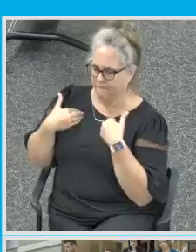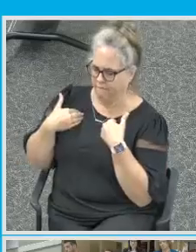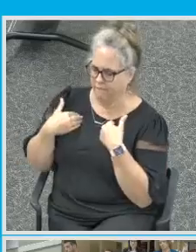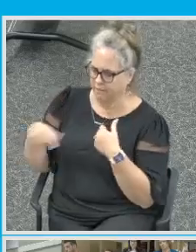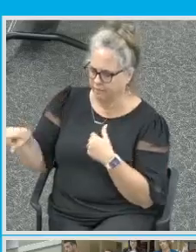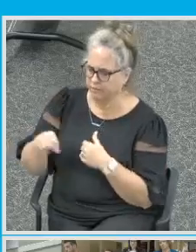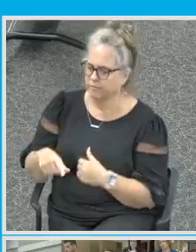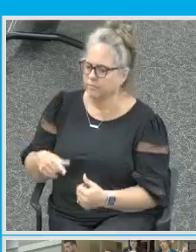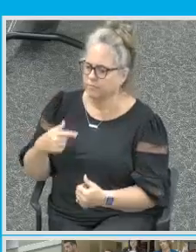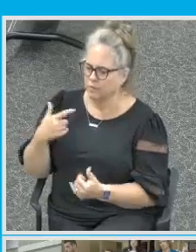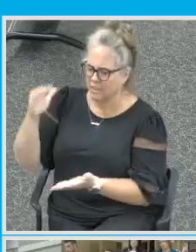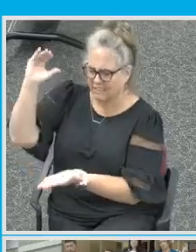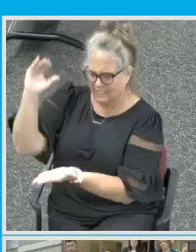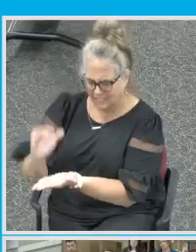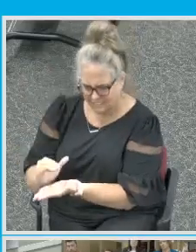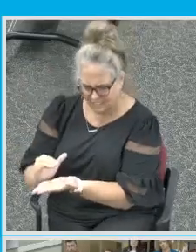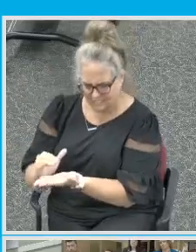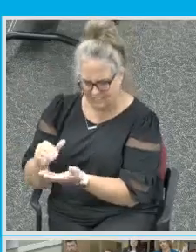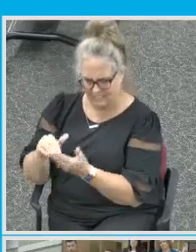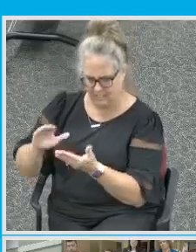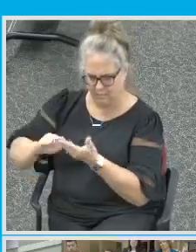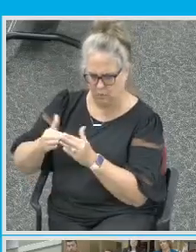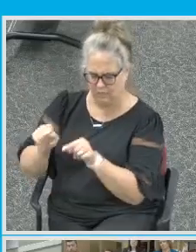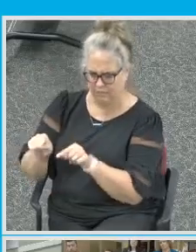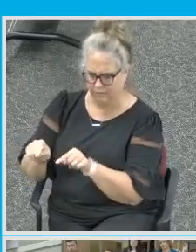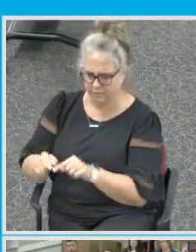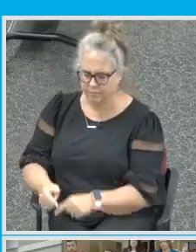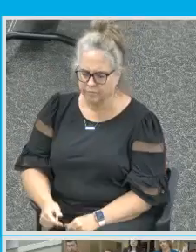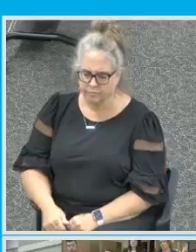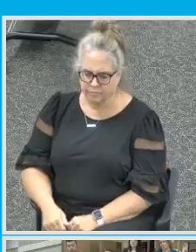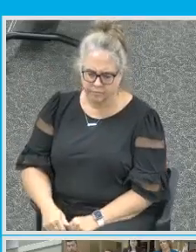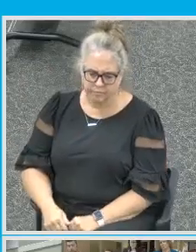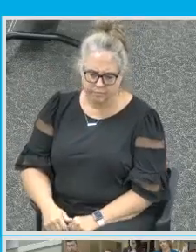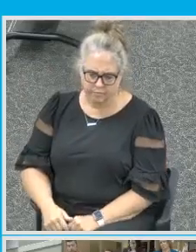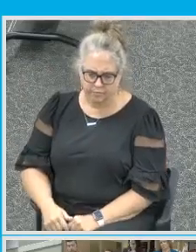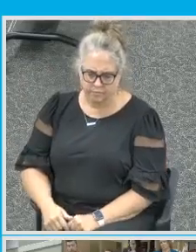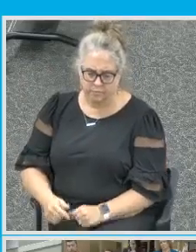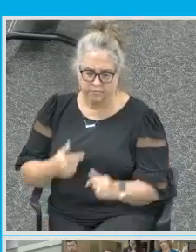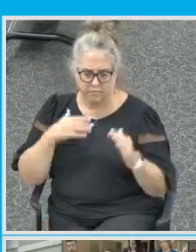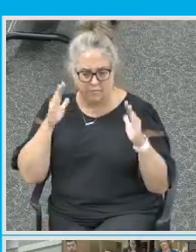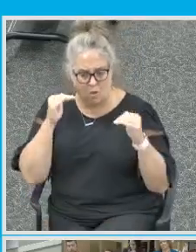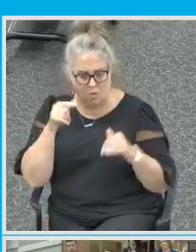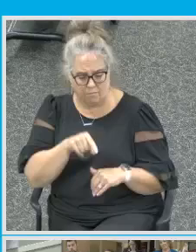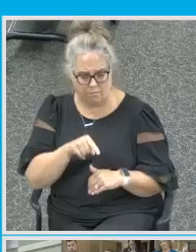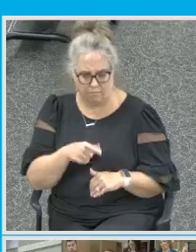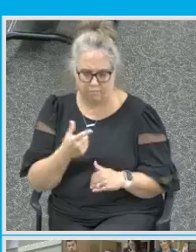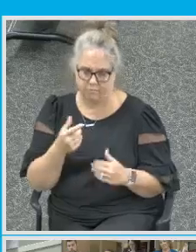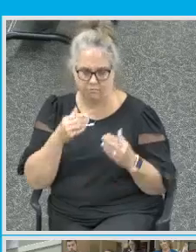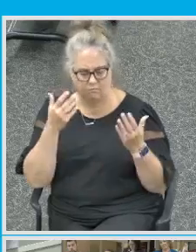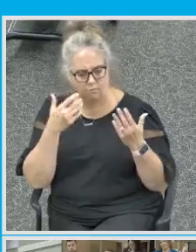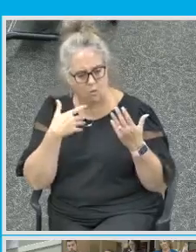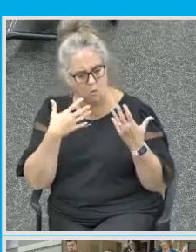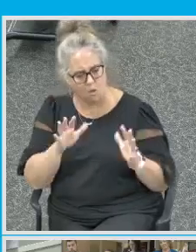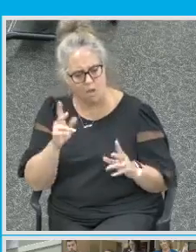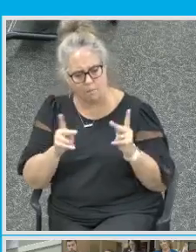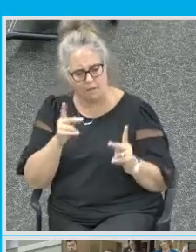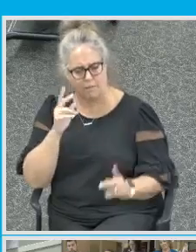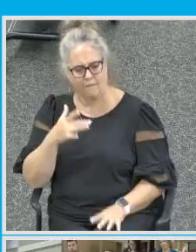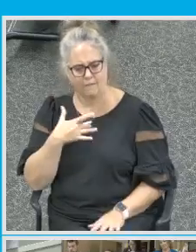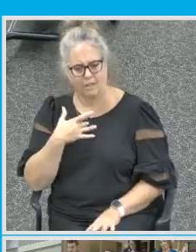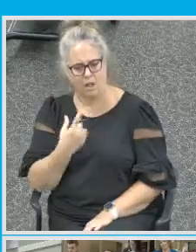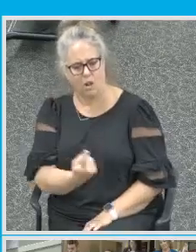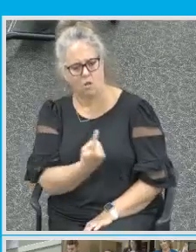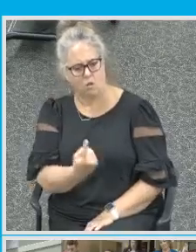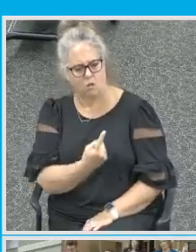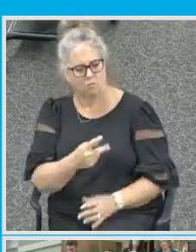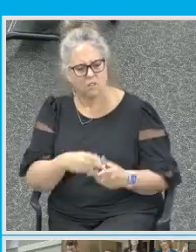community. And my hope is that we would have a city where no one's alone and no one loses hope. We aren't known because we have the